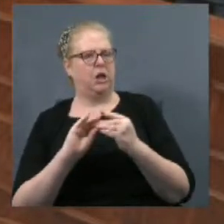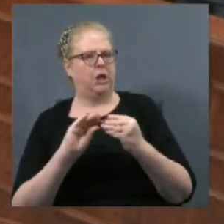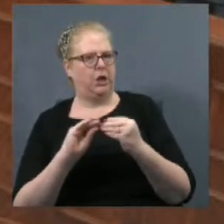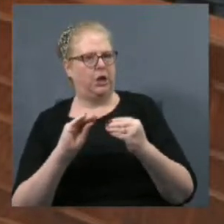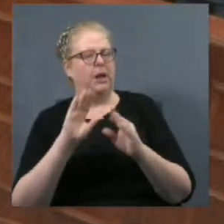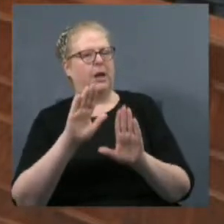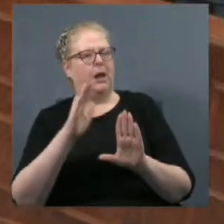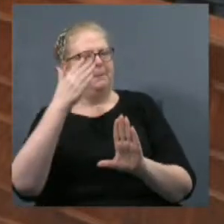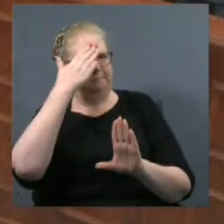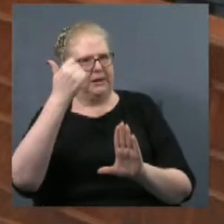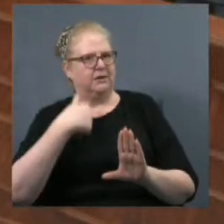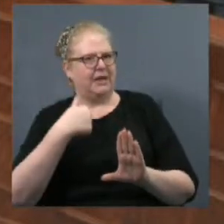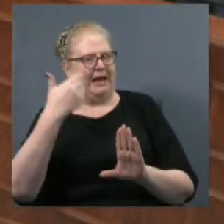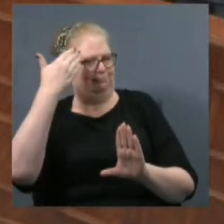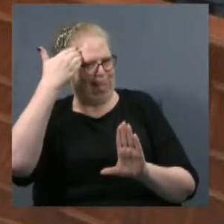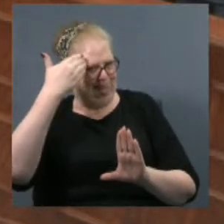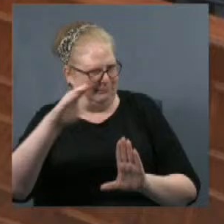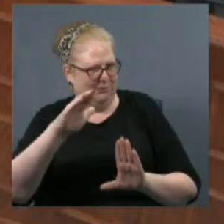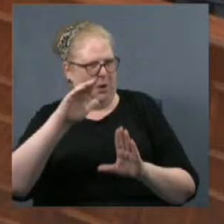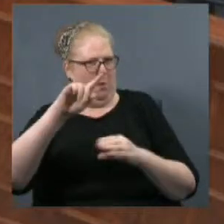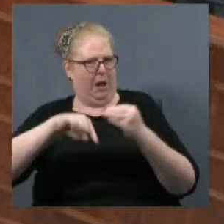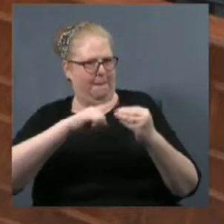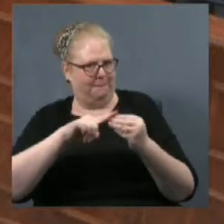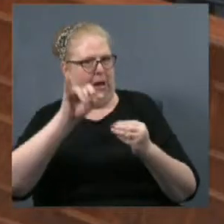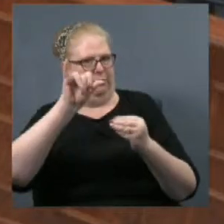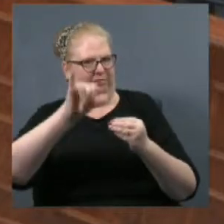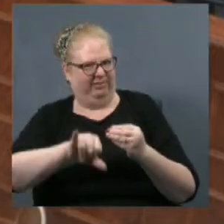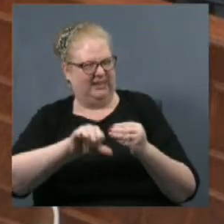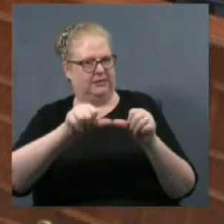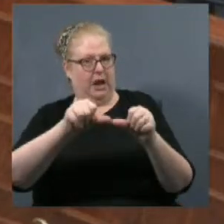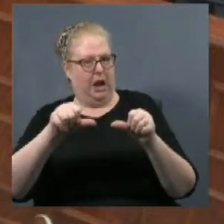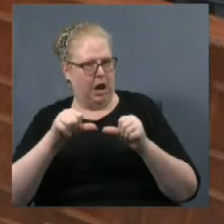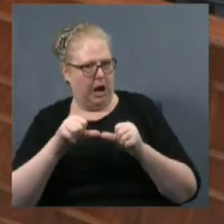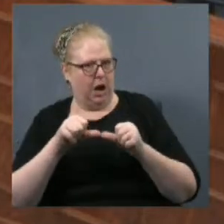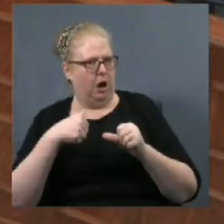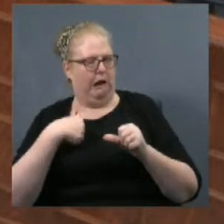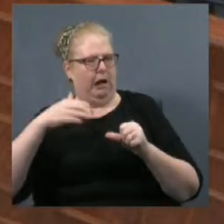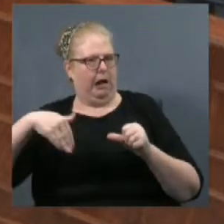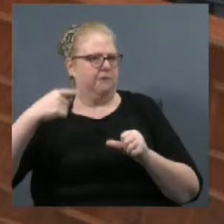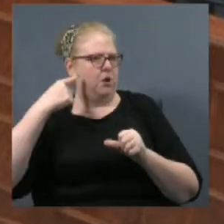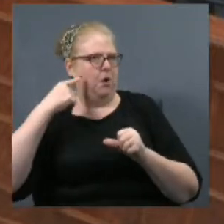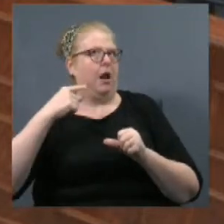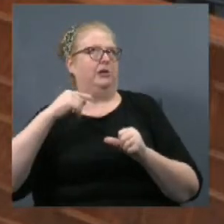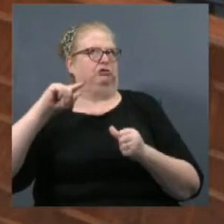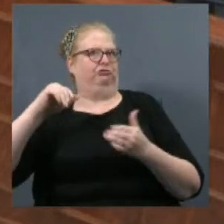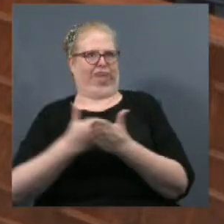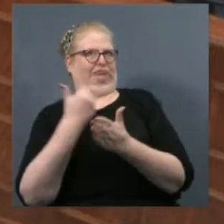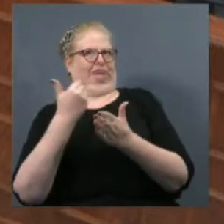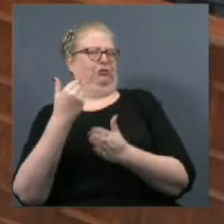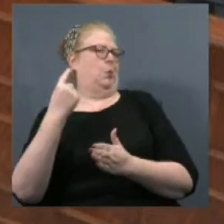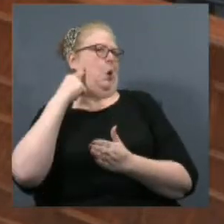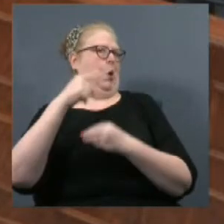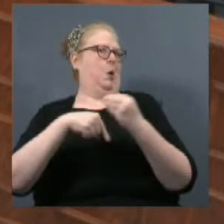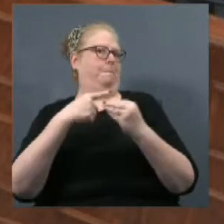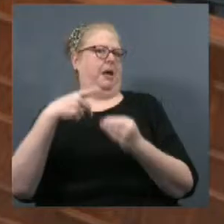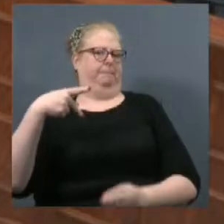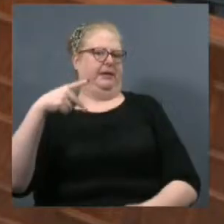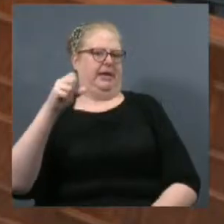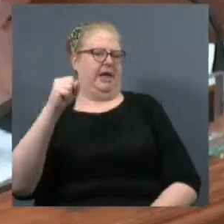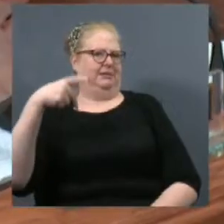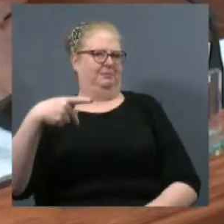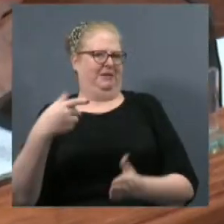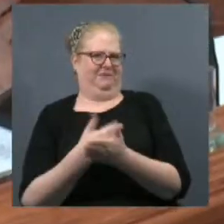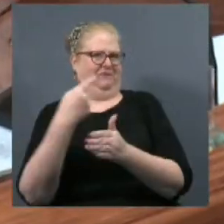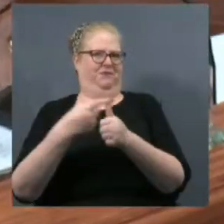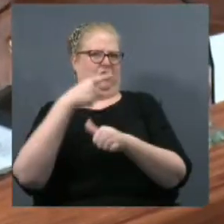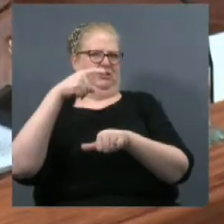because I don't know about this area and heard about this PSP last week for the first time, through